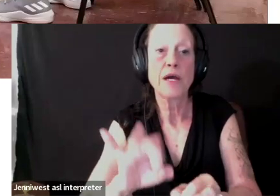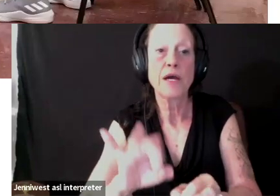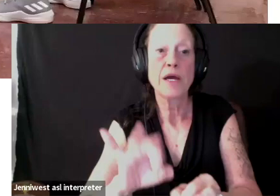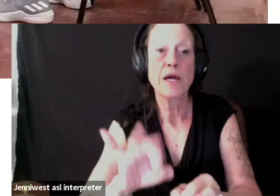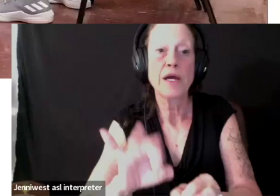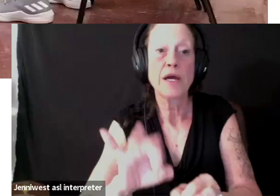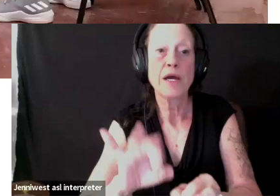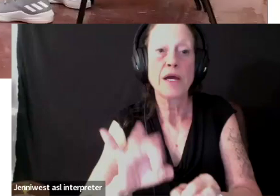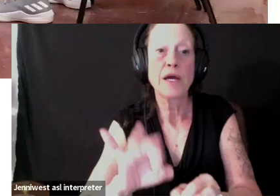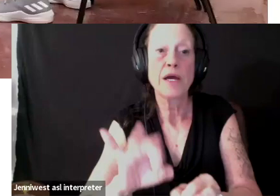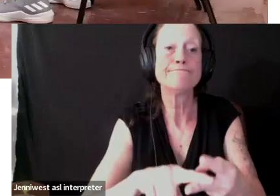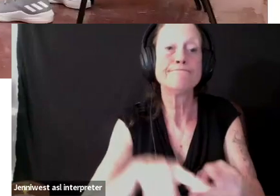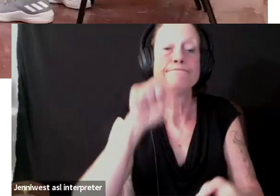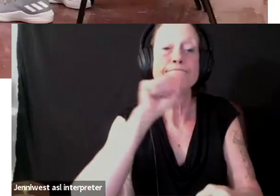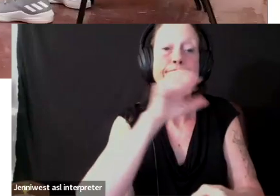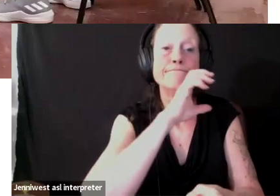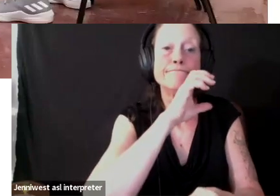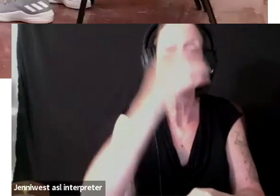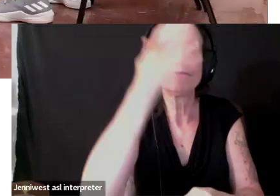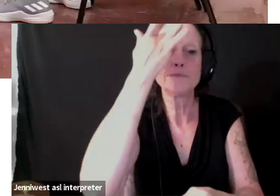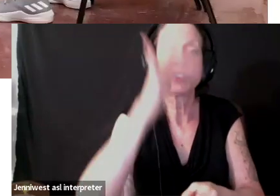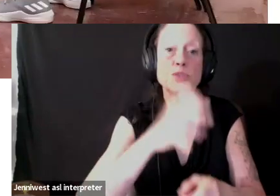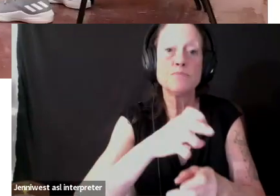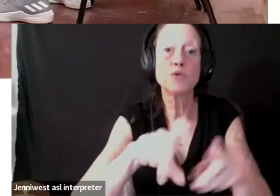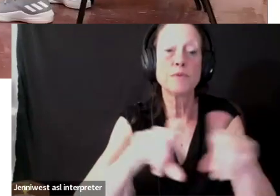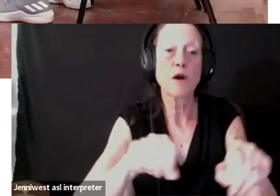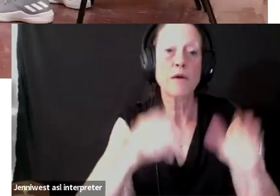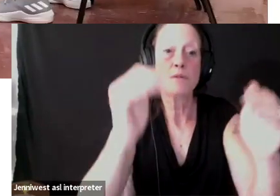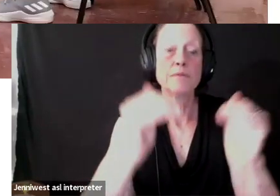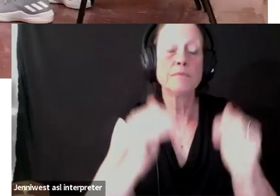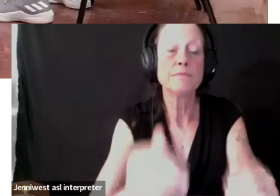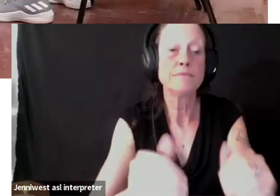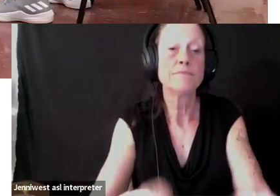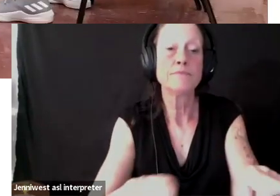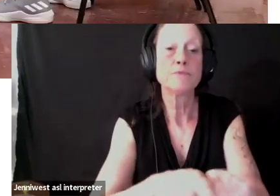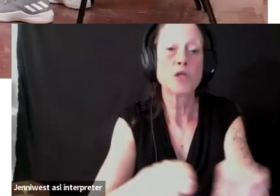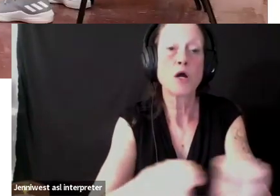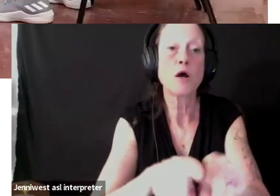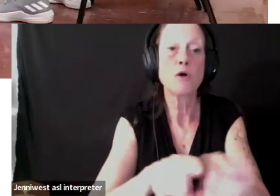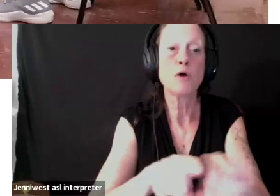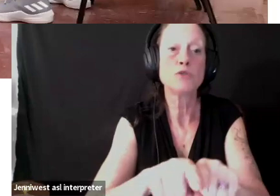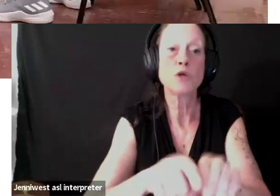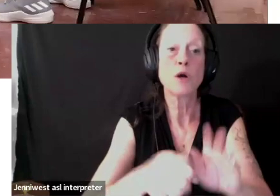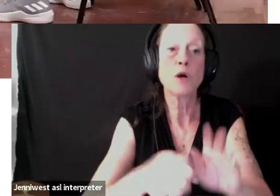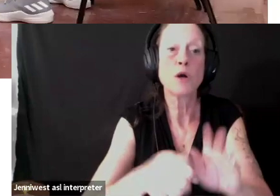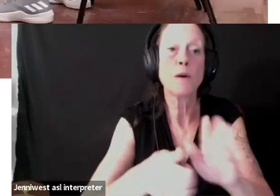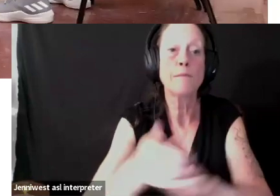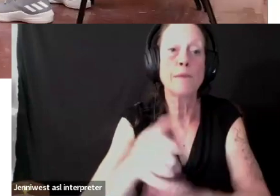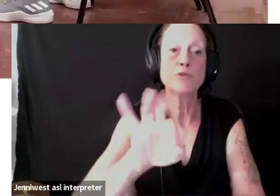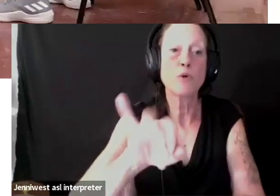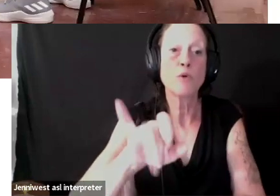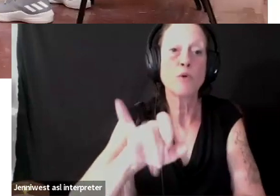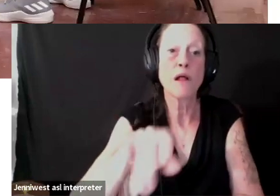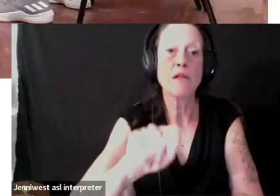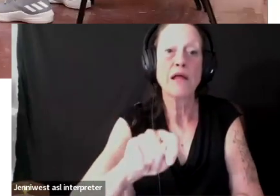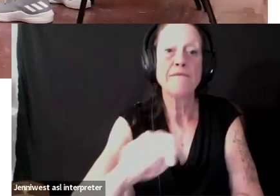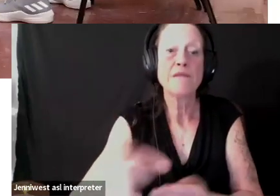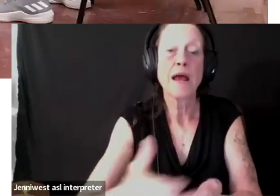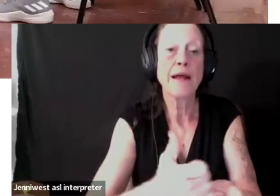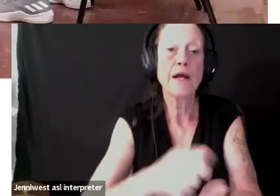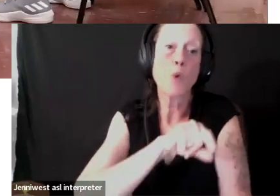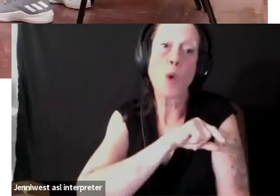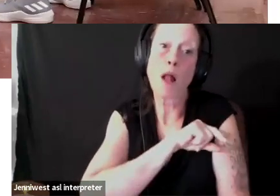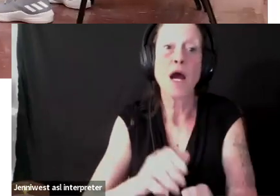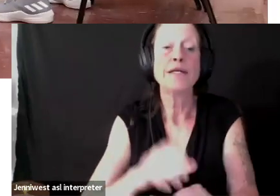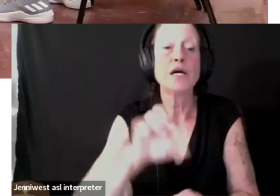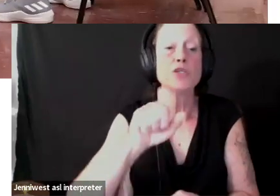some locations like Montgomery County, the Metro bus and the ride-on bus is free, as well as in Prince George's